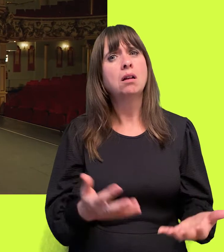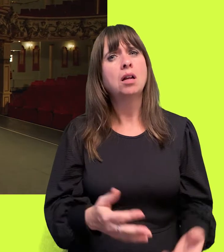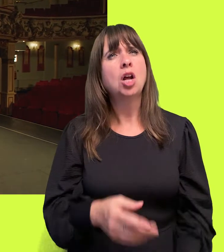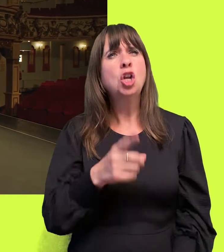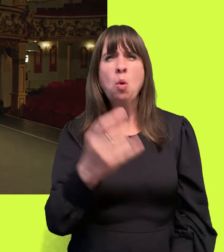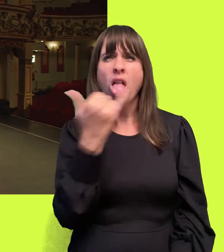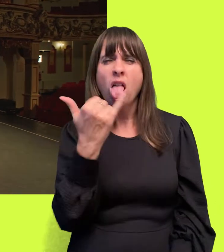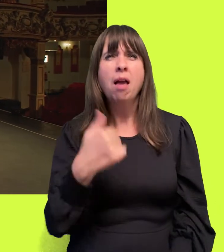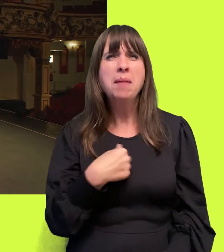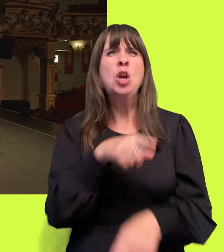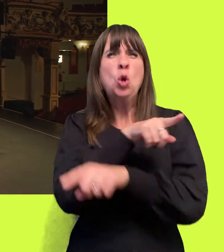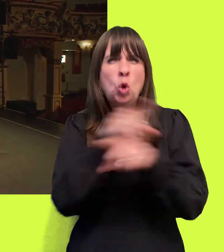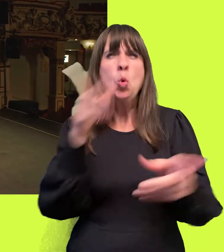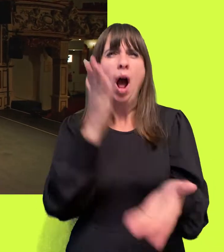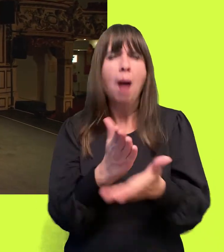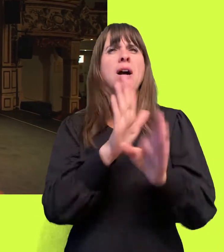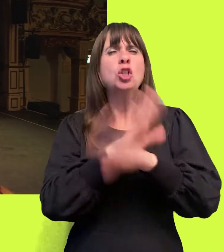just a bunch of kids.